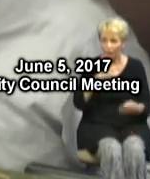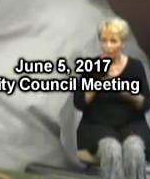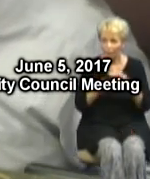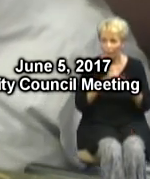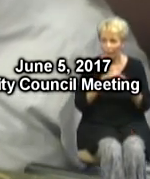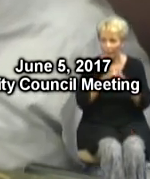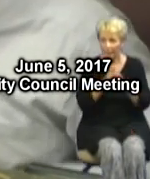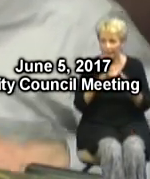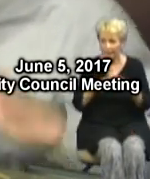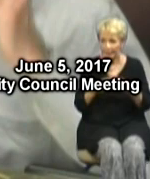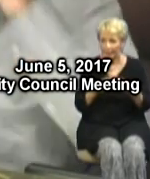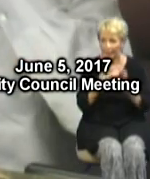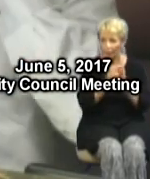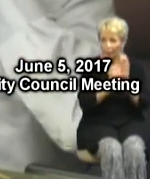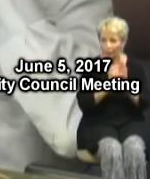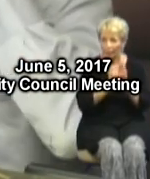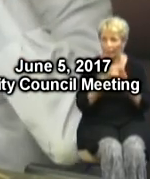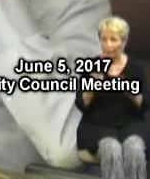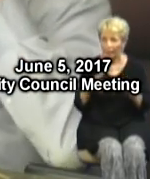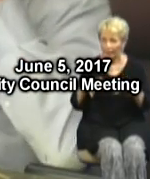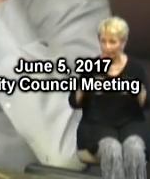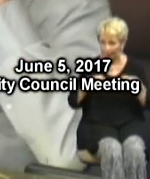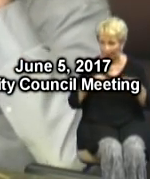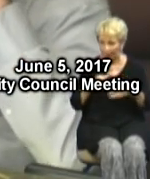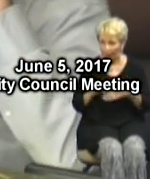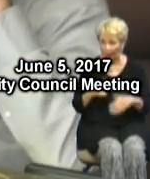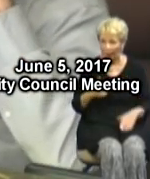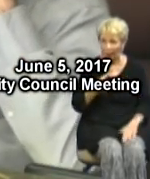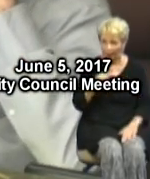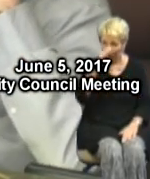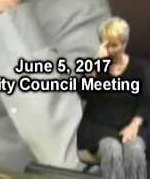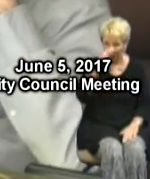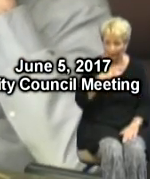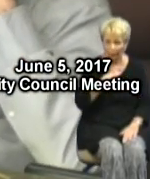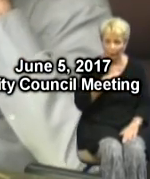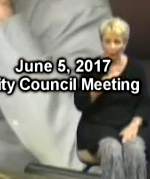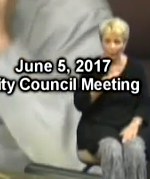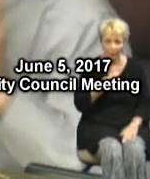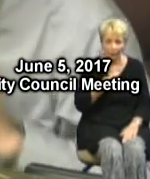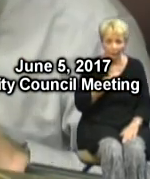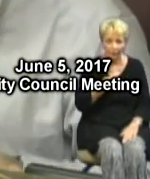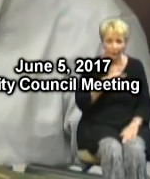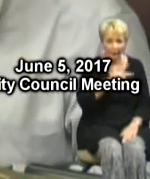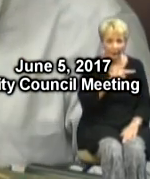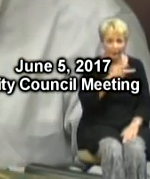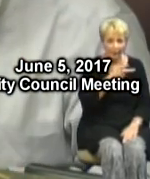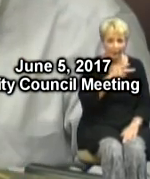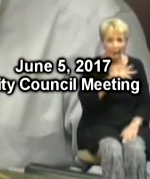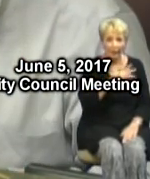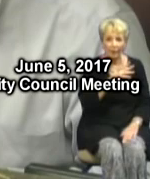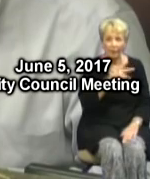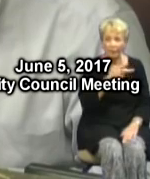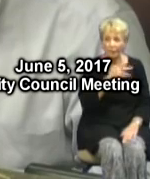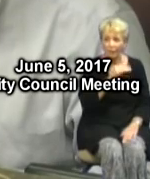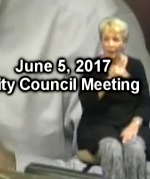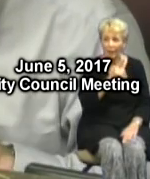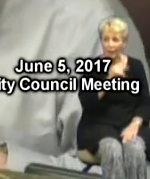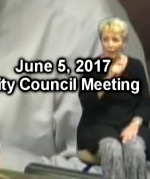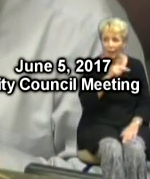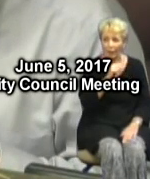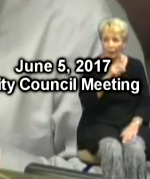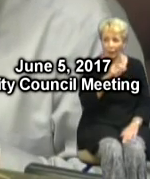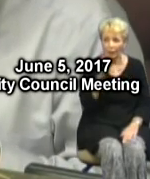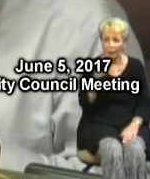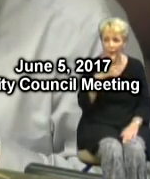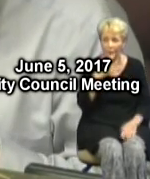City Attorney Louis Vina to take that, please. Actually, I believe I'll defer to Philip Lookadoo, okay, our planning director, since this is coming to